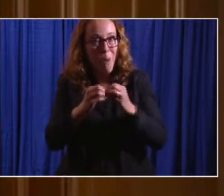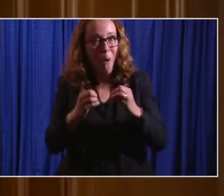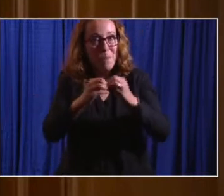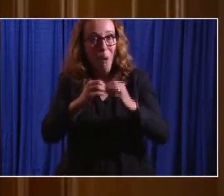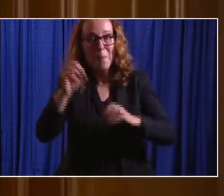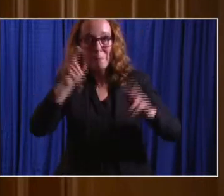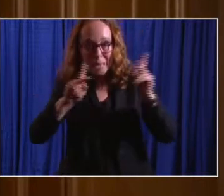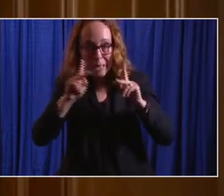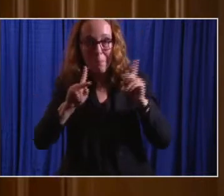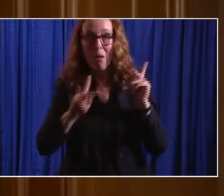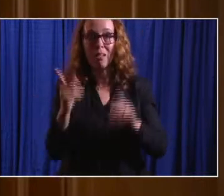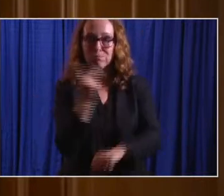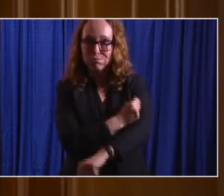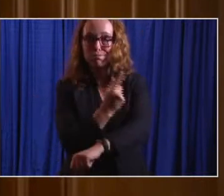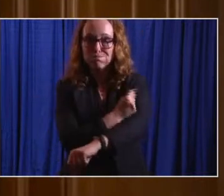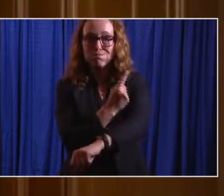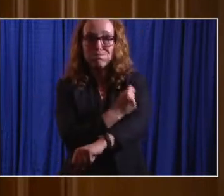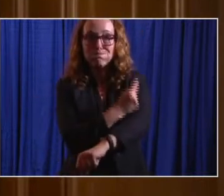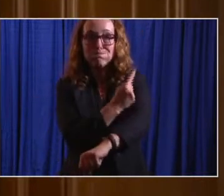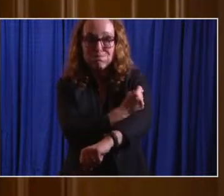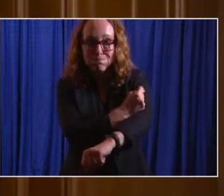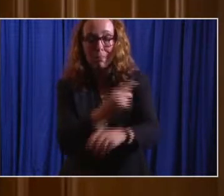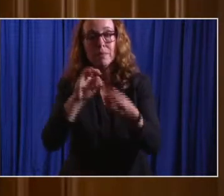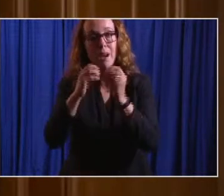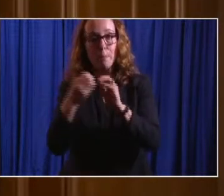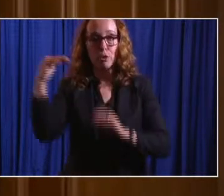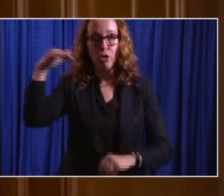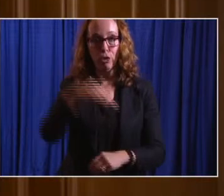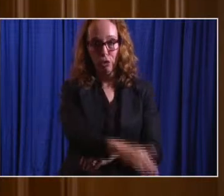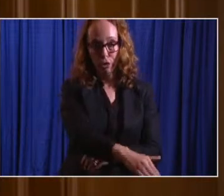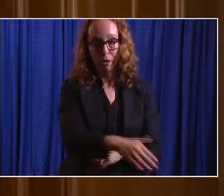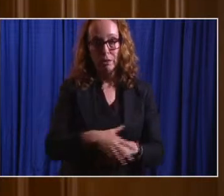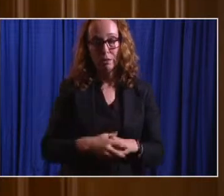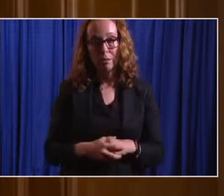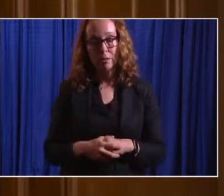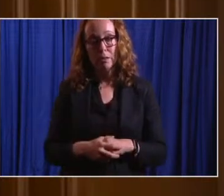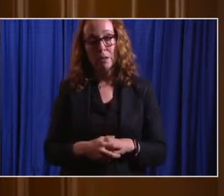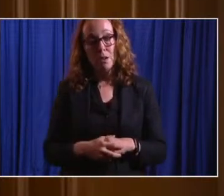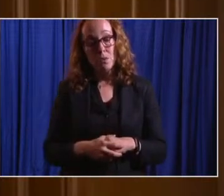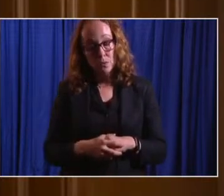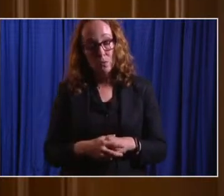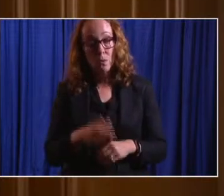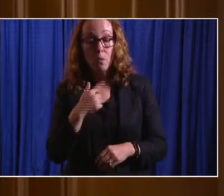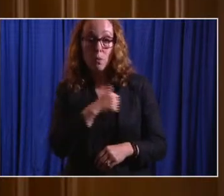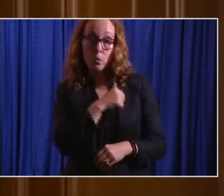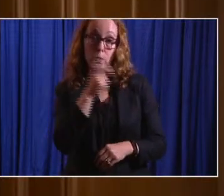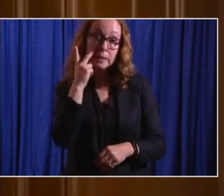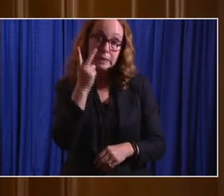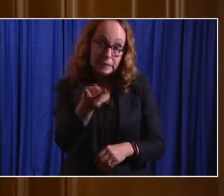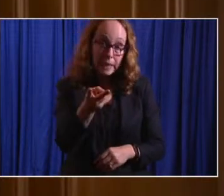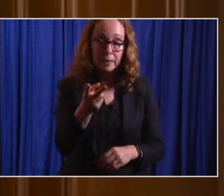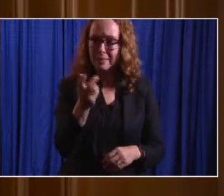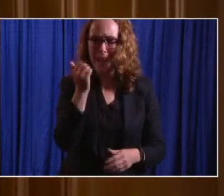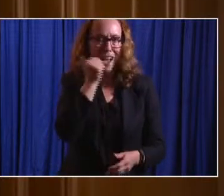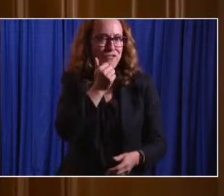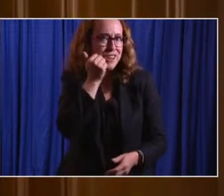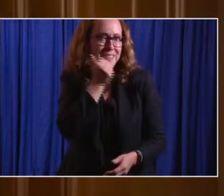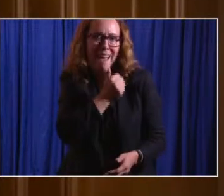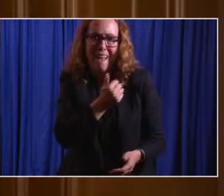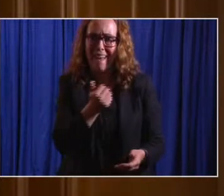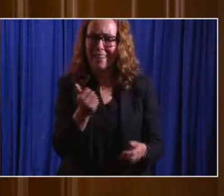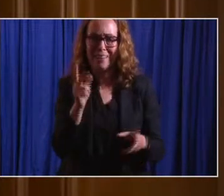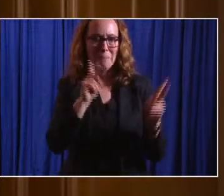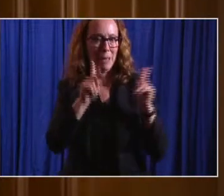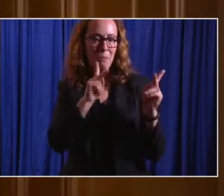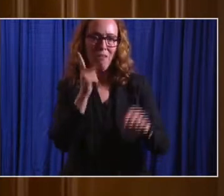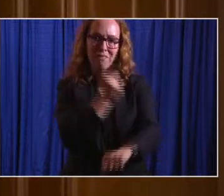fully vaccinated. So even though we're cutting down, we're seeing the number of people vaccinated every day, we're still seeing people vaccinated